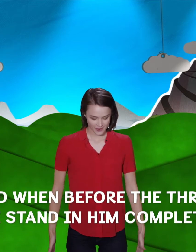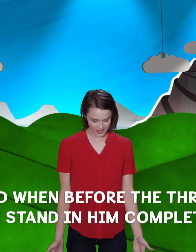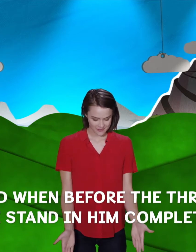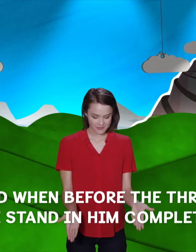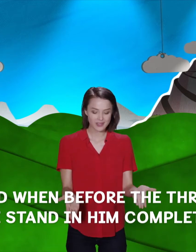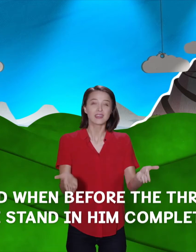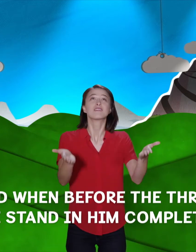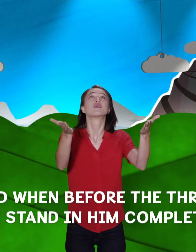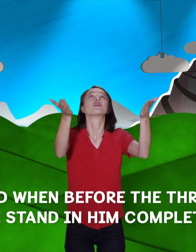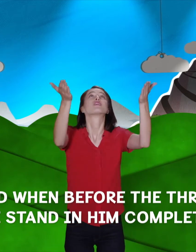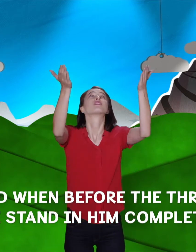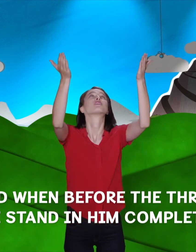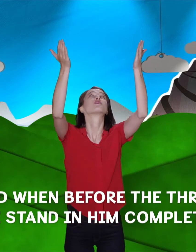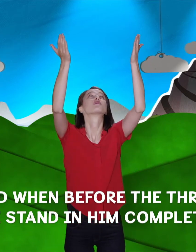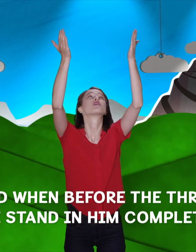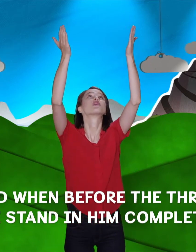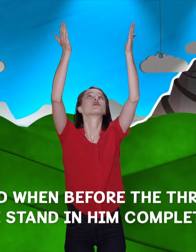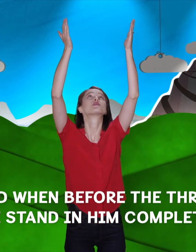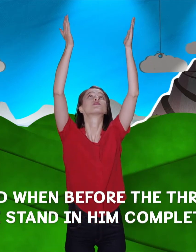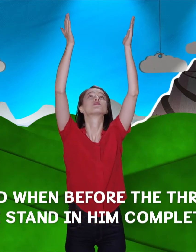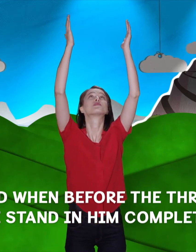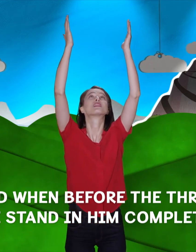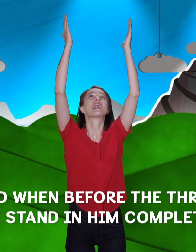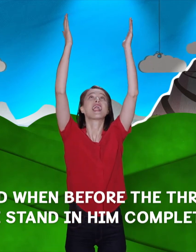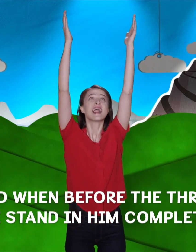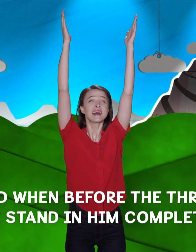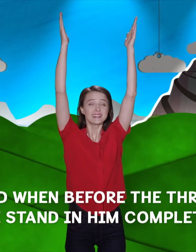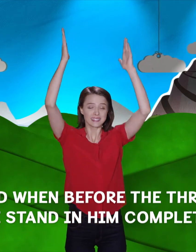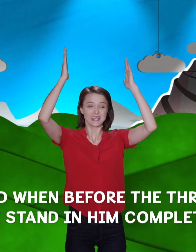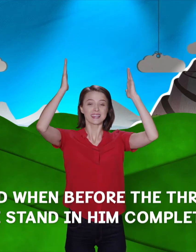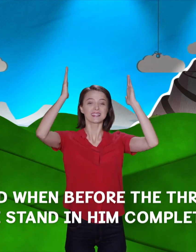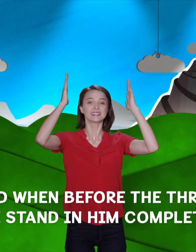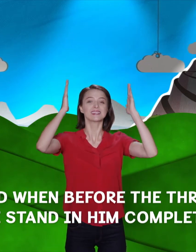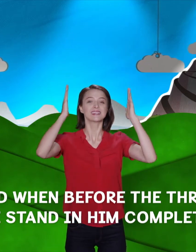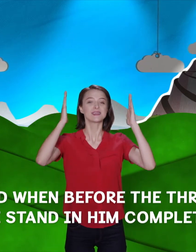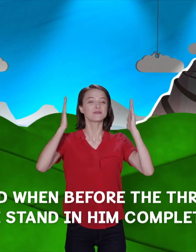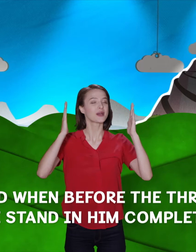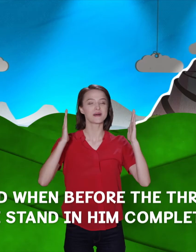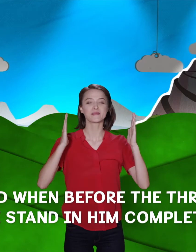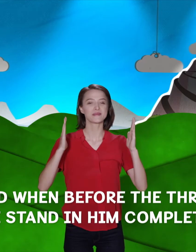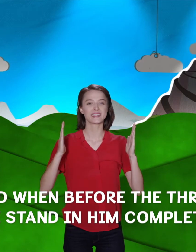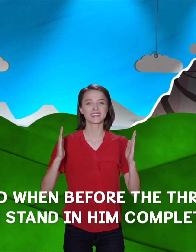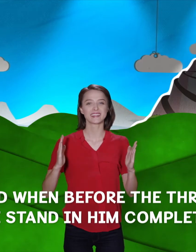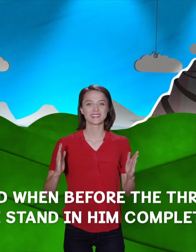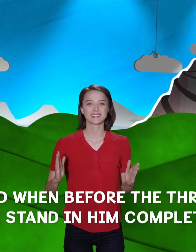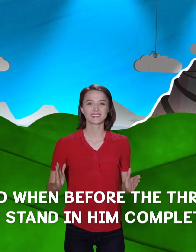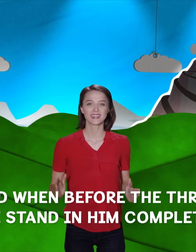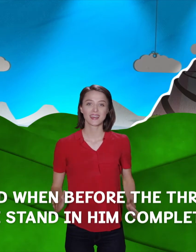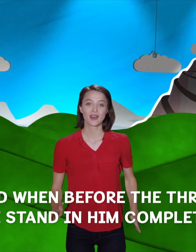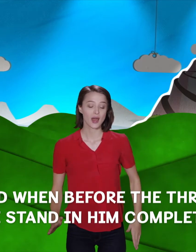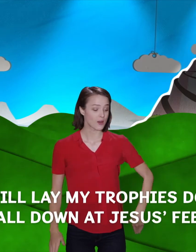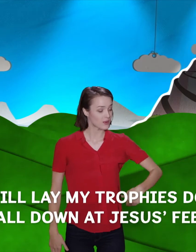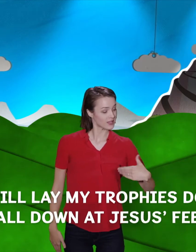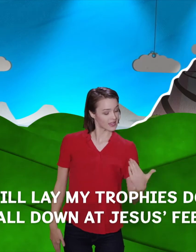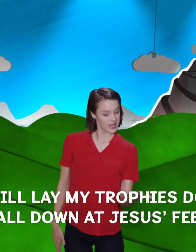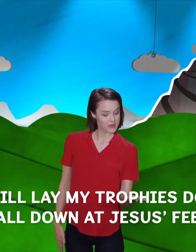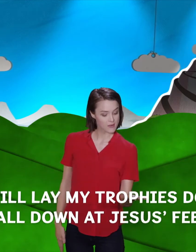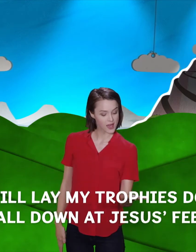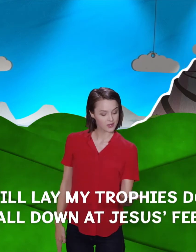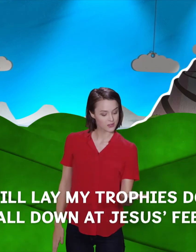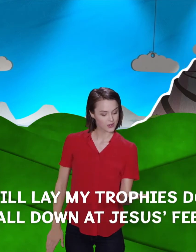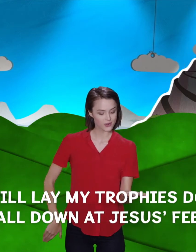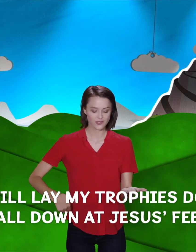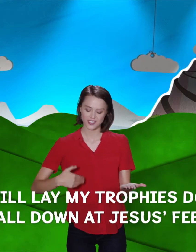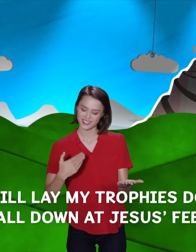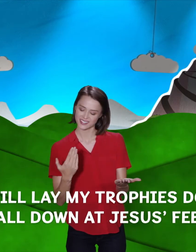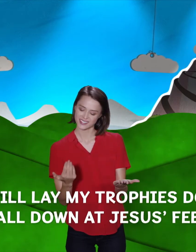And when before the throne I stand in him complete, I will lay